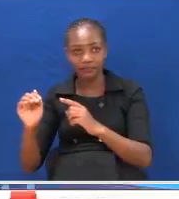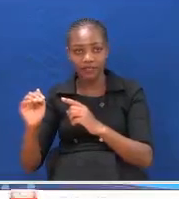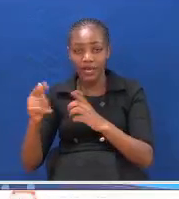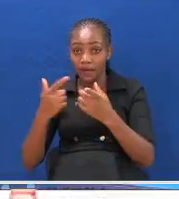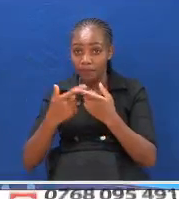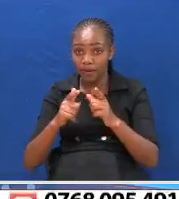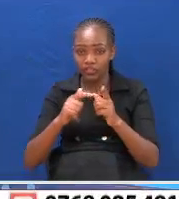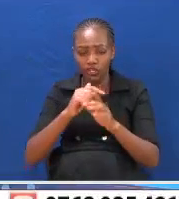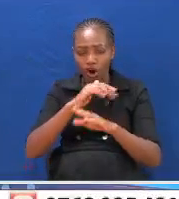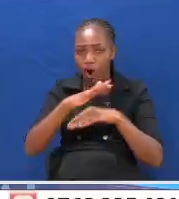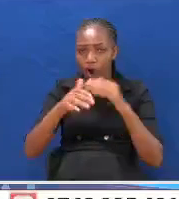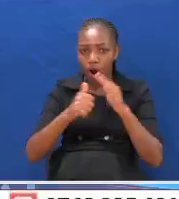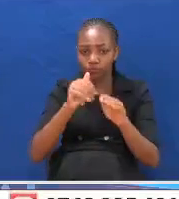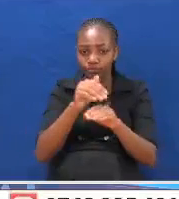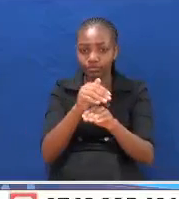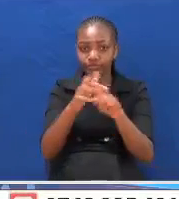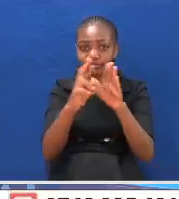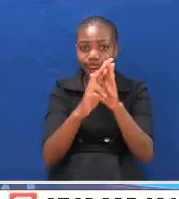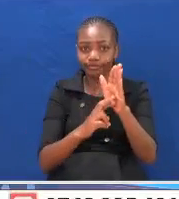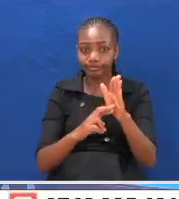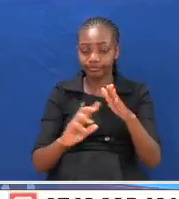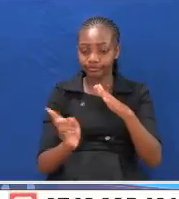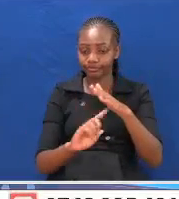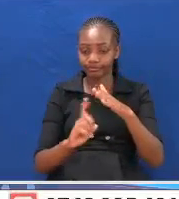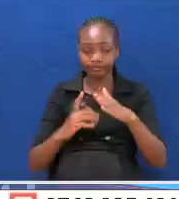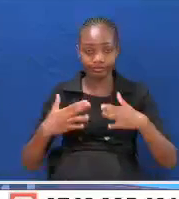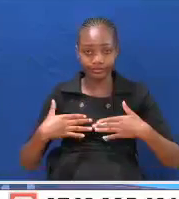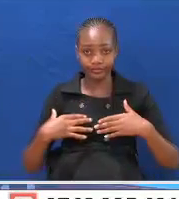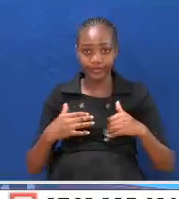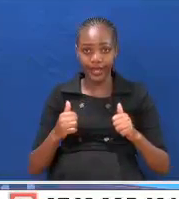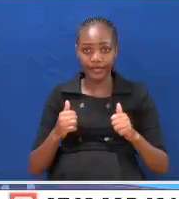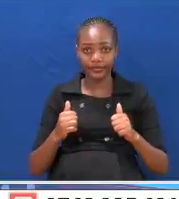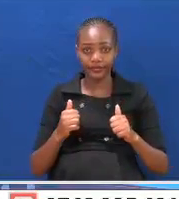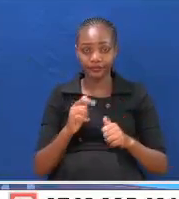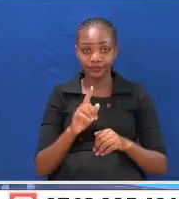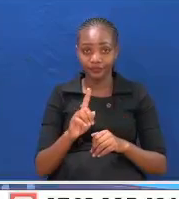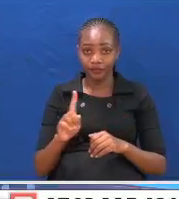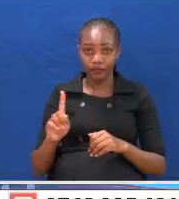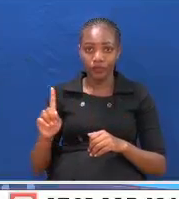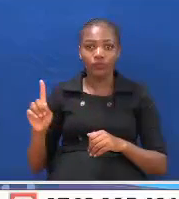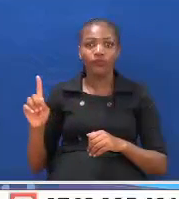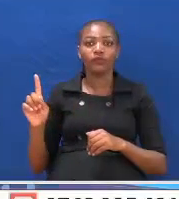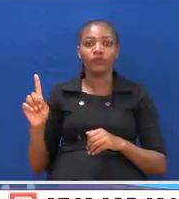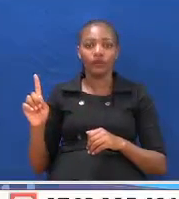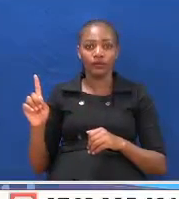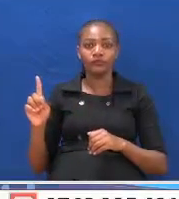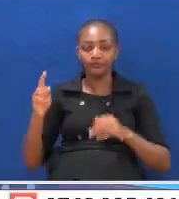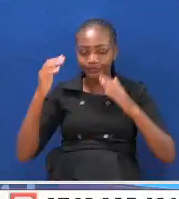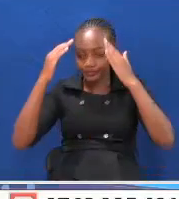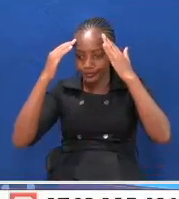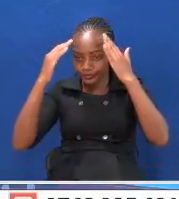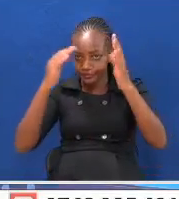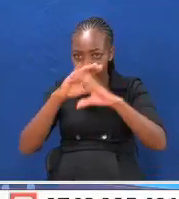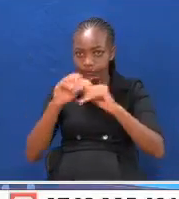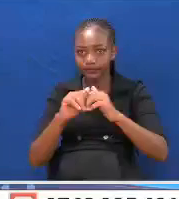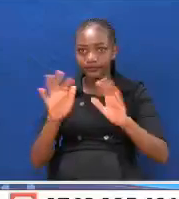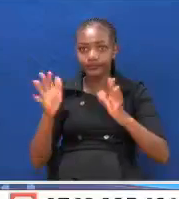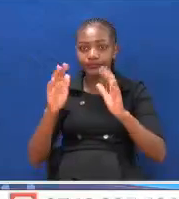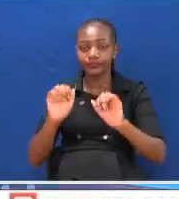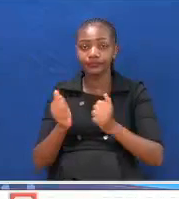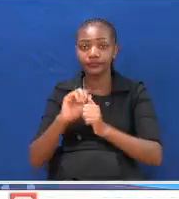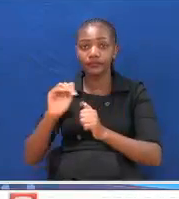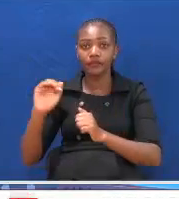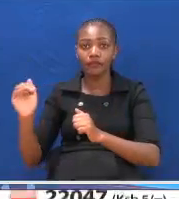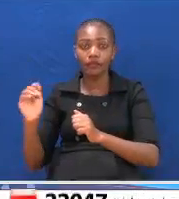adherence to COVID-19 guidelines. Our reporter Lynette Githua takes a look at how the celebrations were held in the